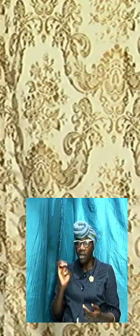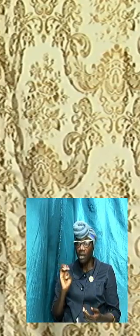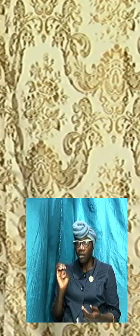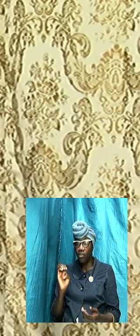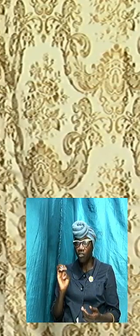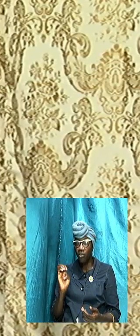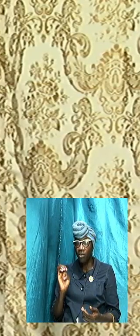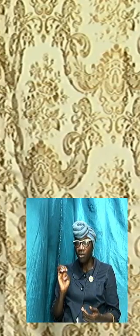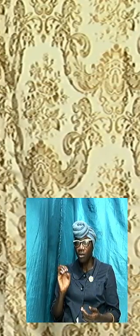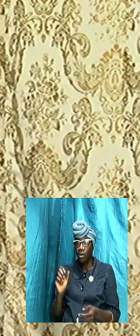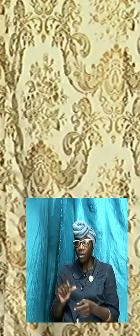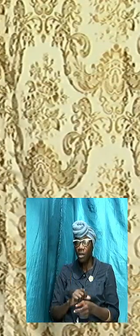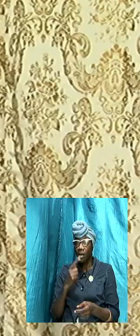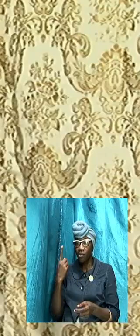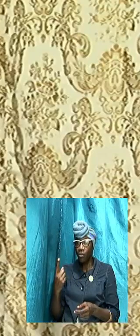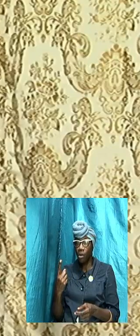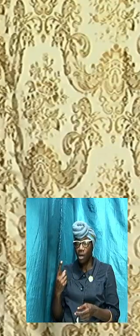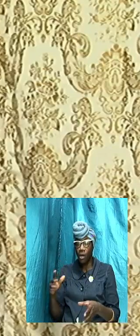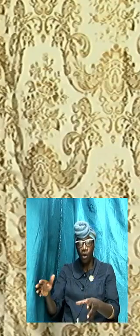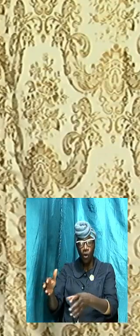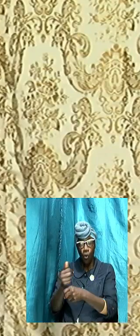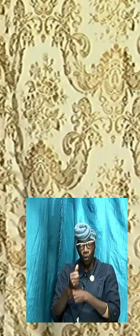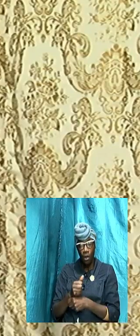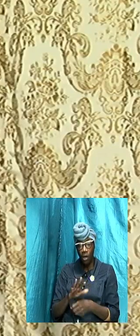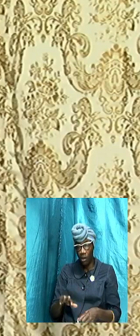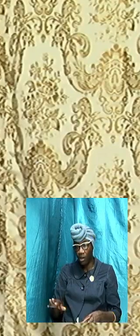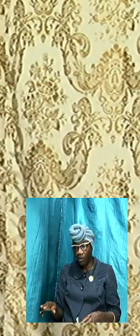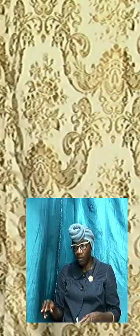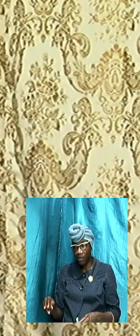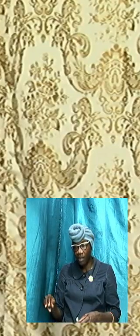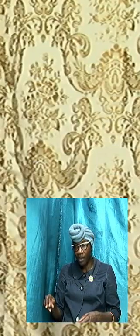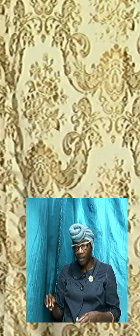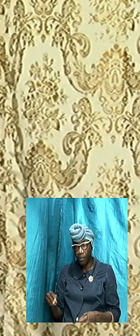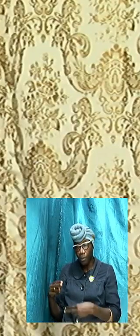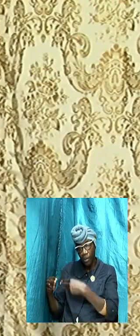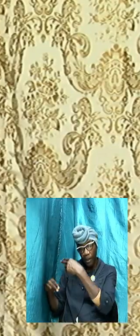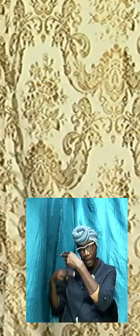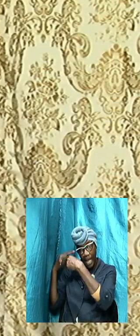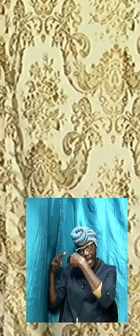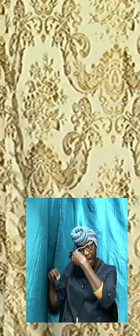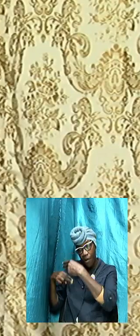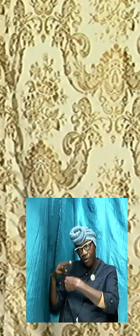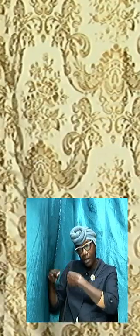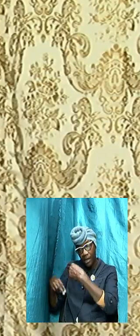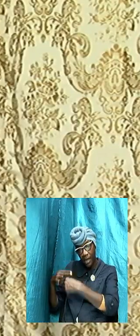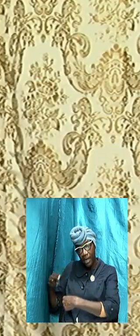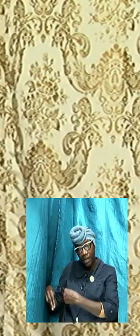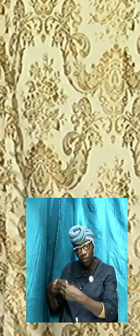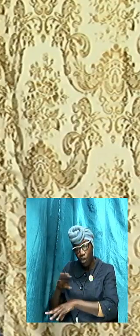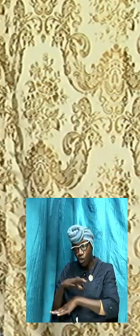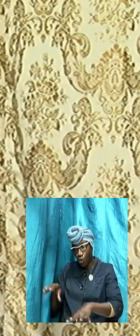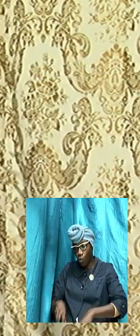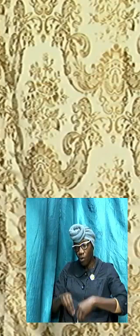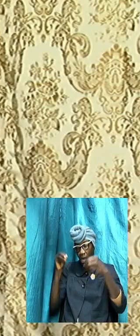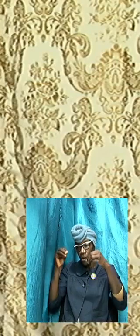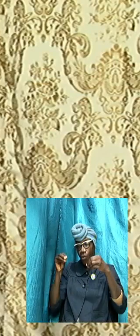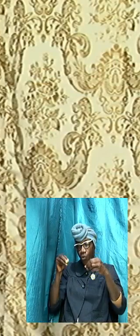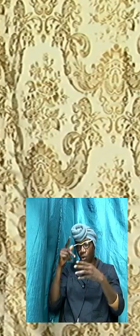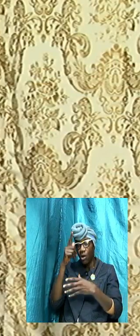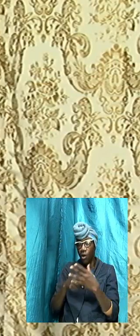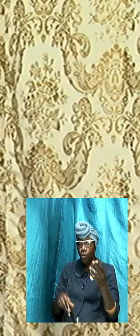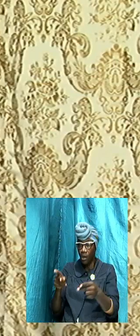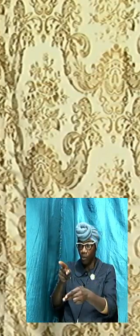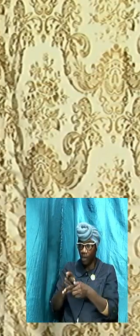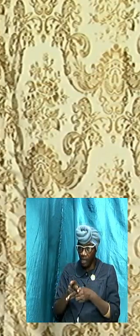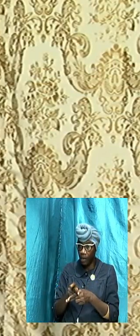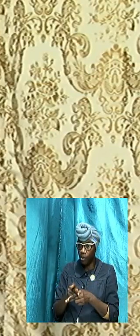that, amen, we must hold on to our Christian heritage. Hold on to it with all your heart. Don't let it go. It is what is going to keep you. You must hold